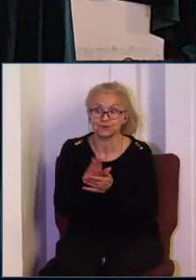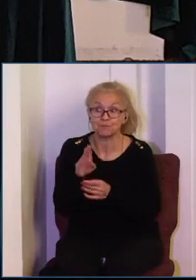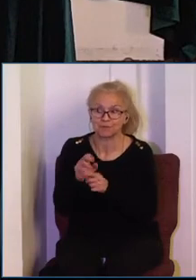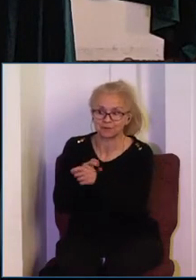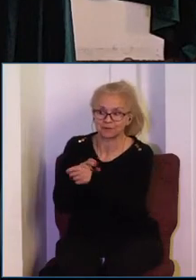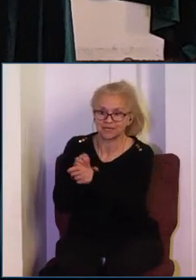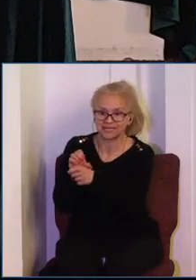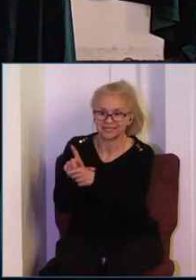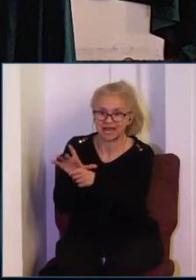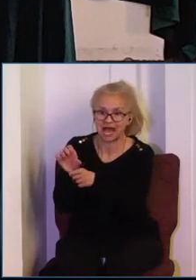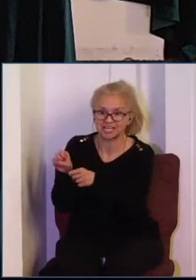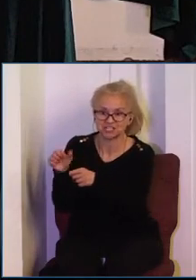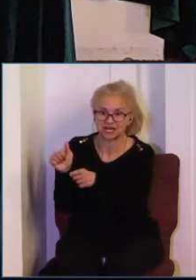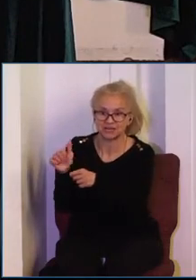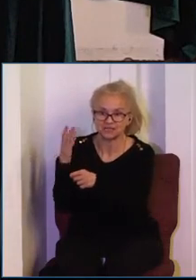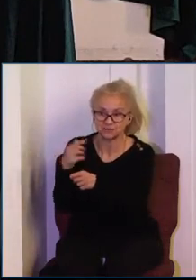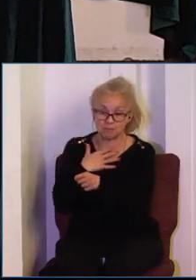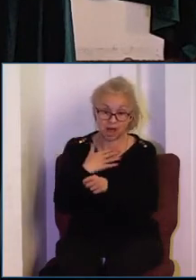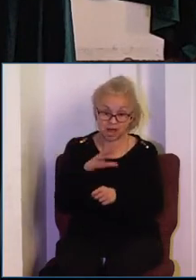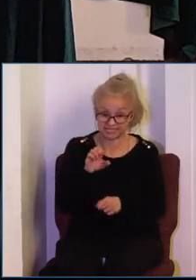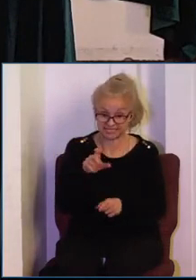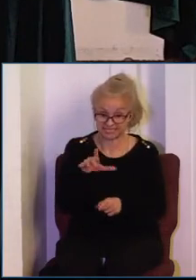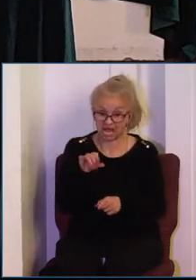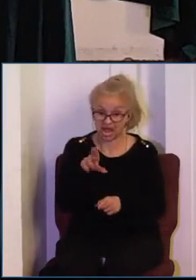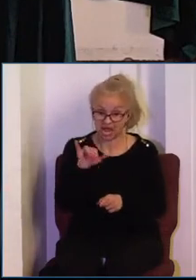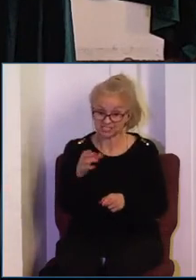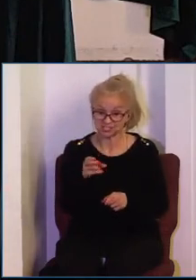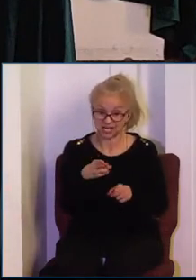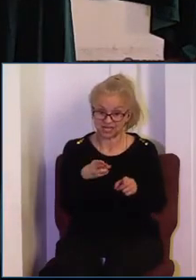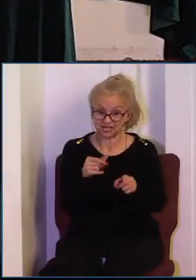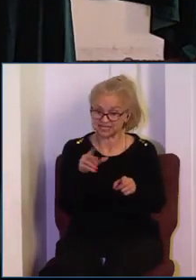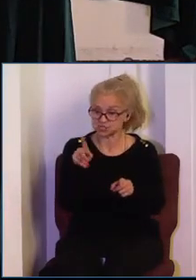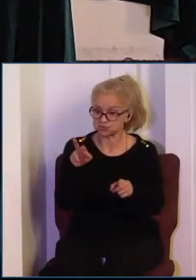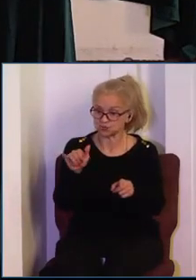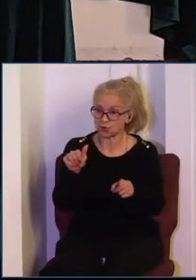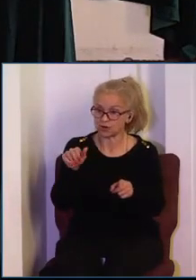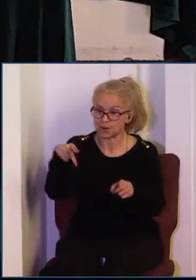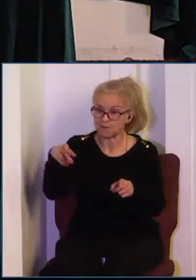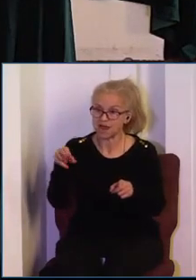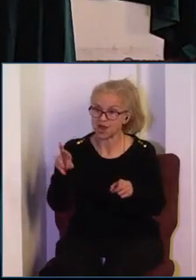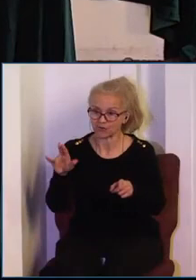because my Elijah in my lifetime is Troy Perry.